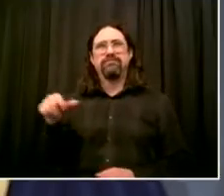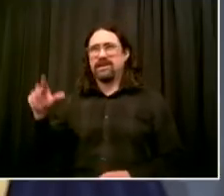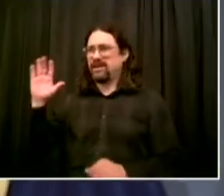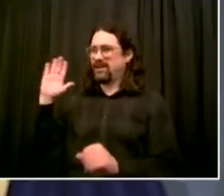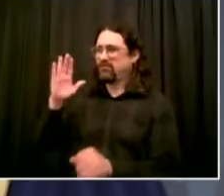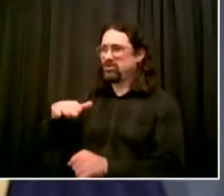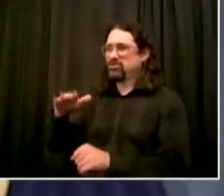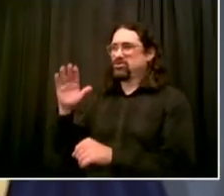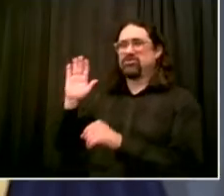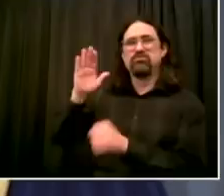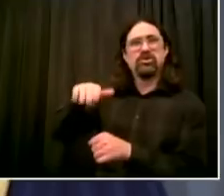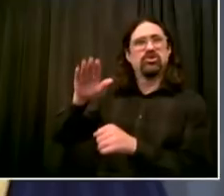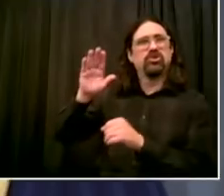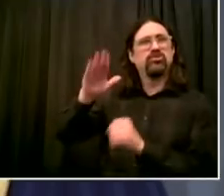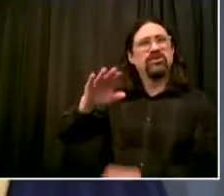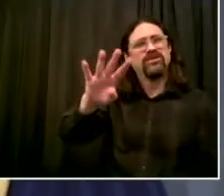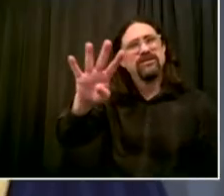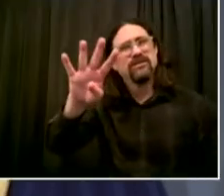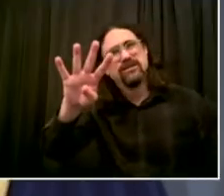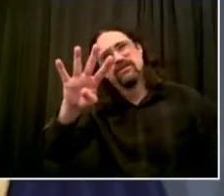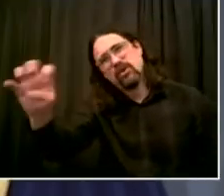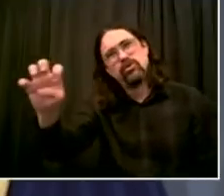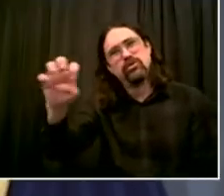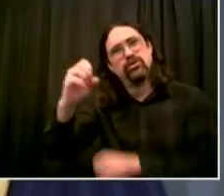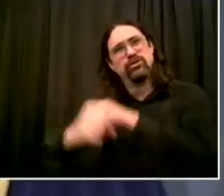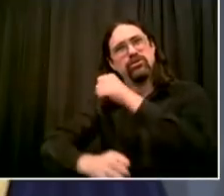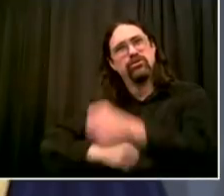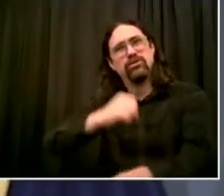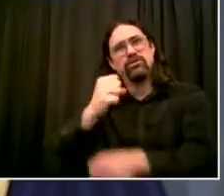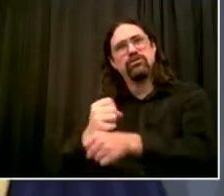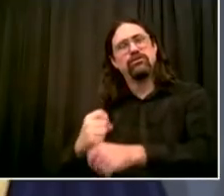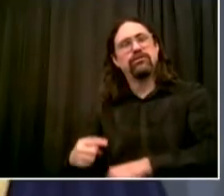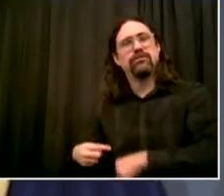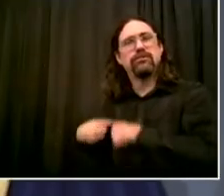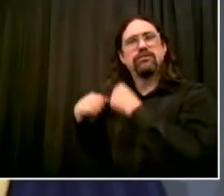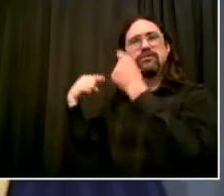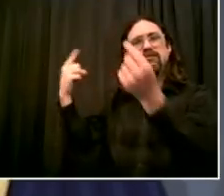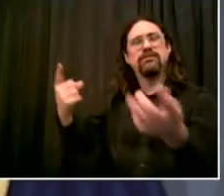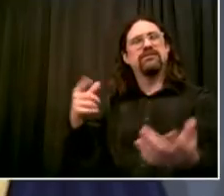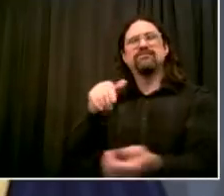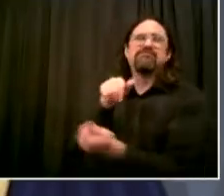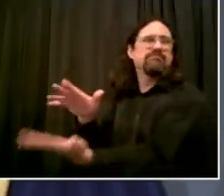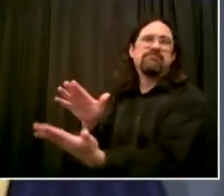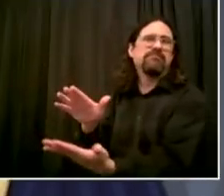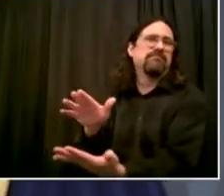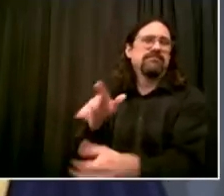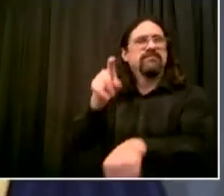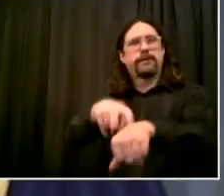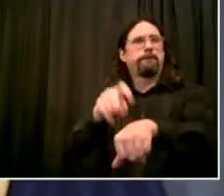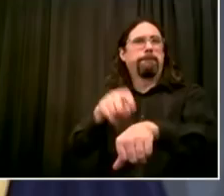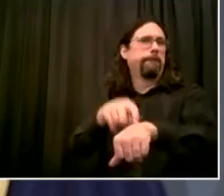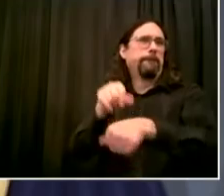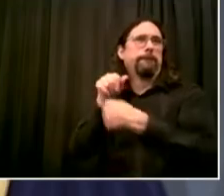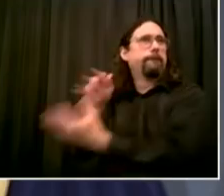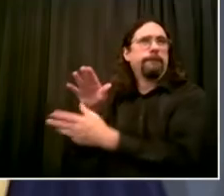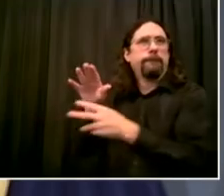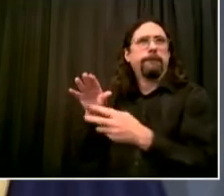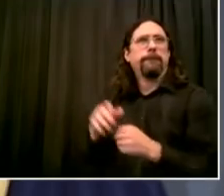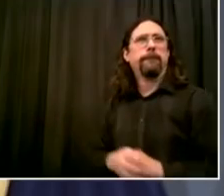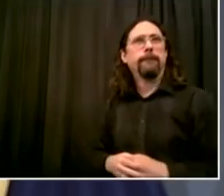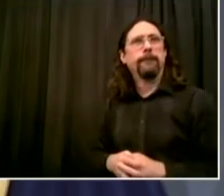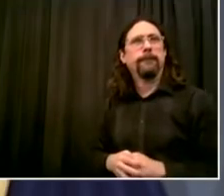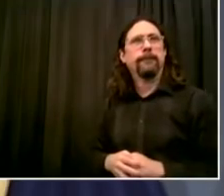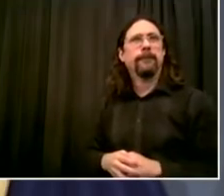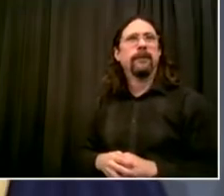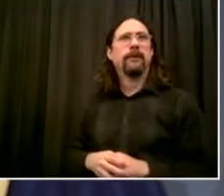have done, authentic community leaders who've done painstaking work over decades to fight back violence as